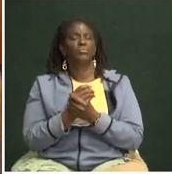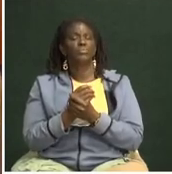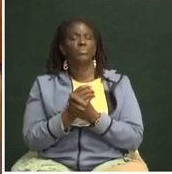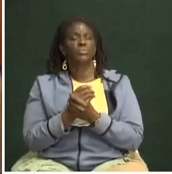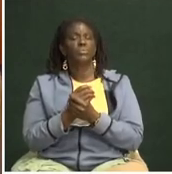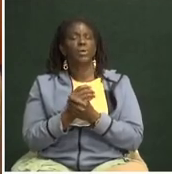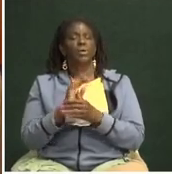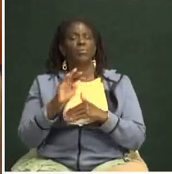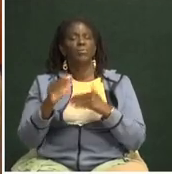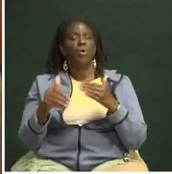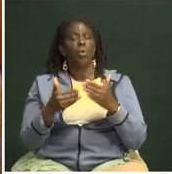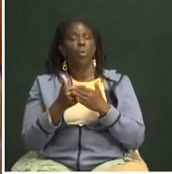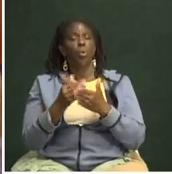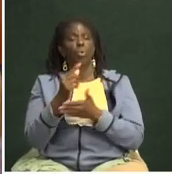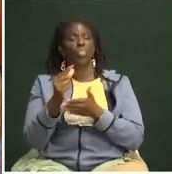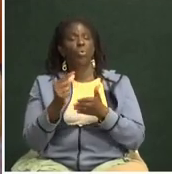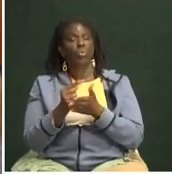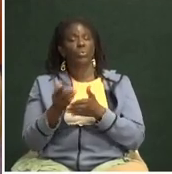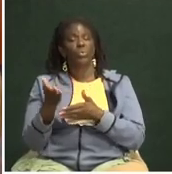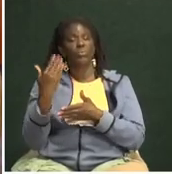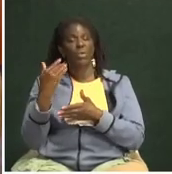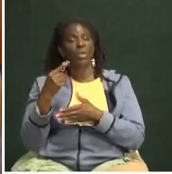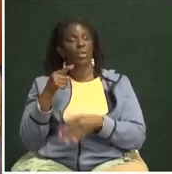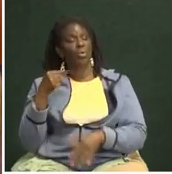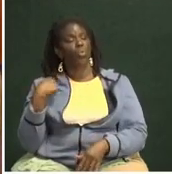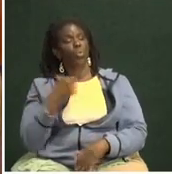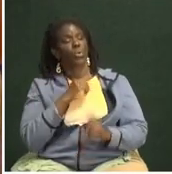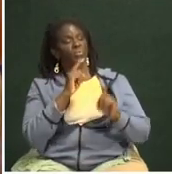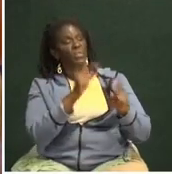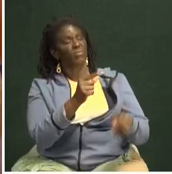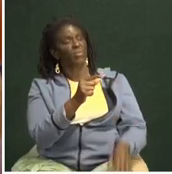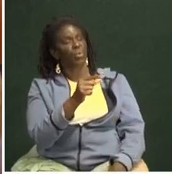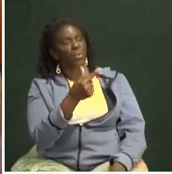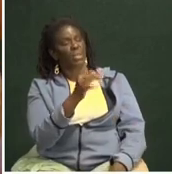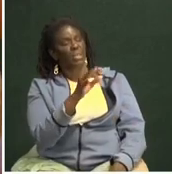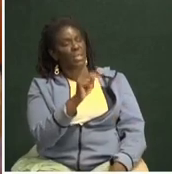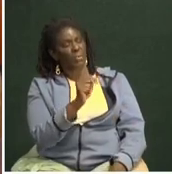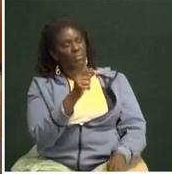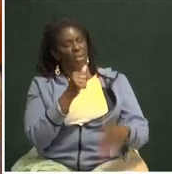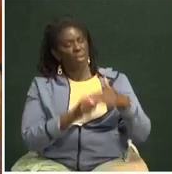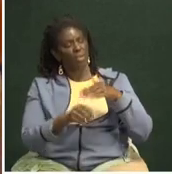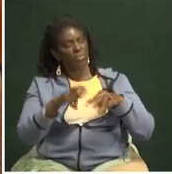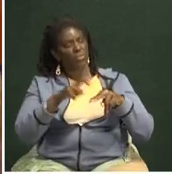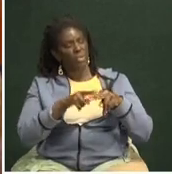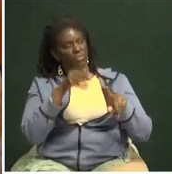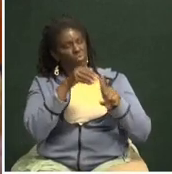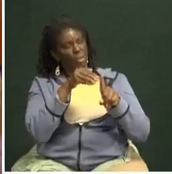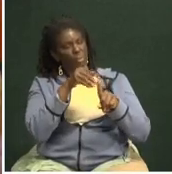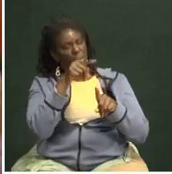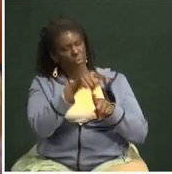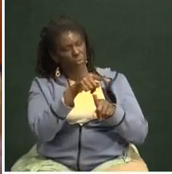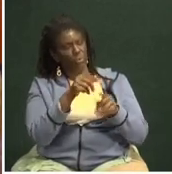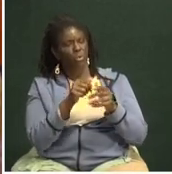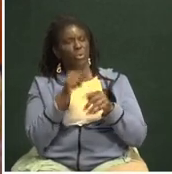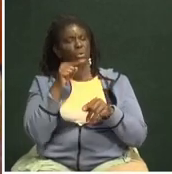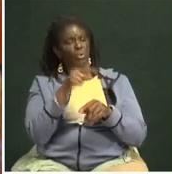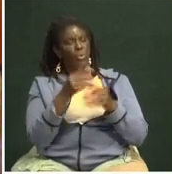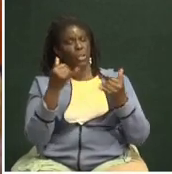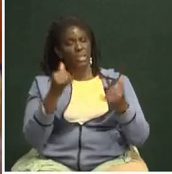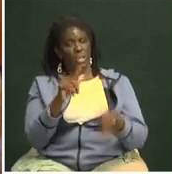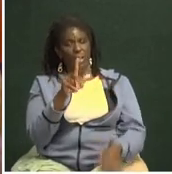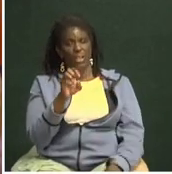and the Alumni Relations, please find a gift bag under your chair as a reminder that you are